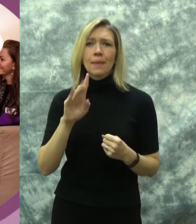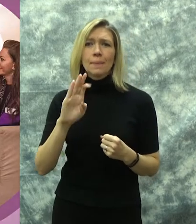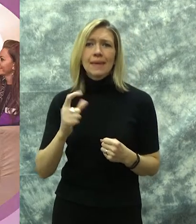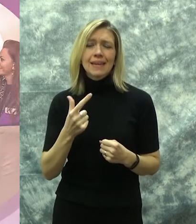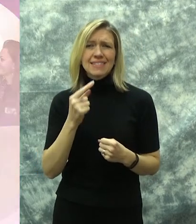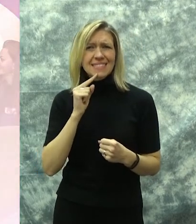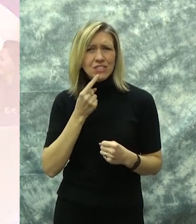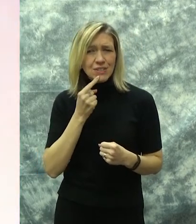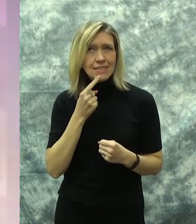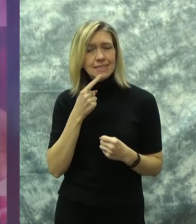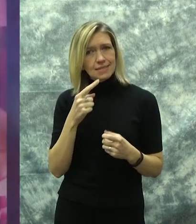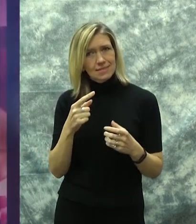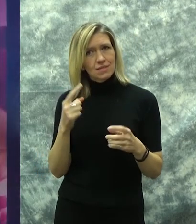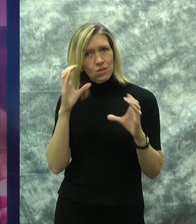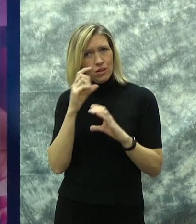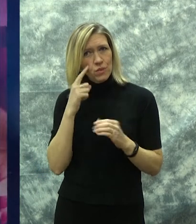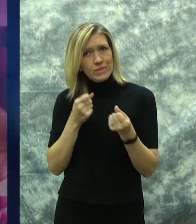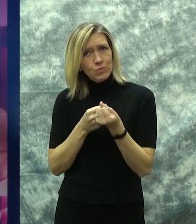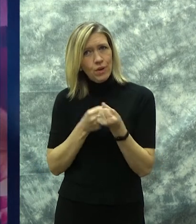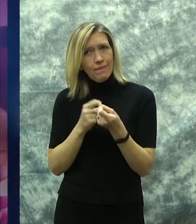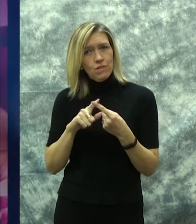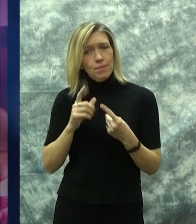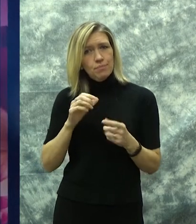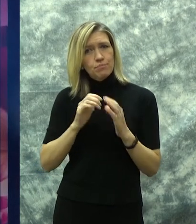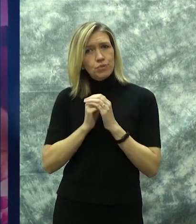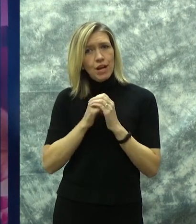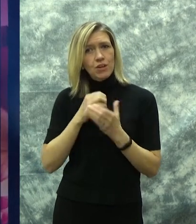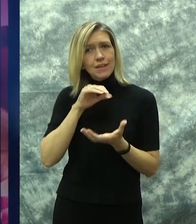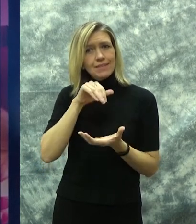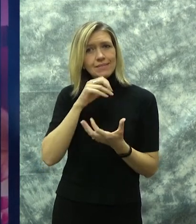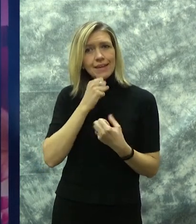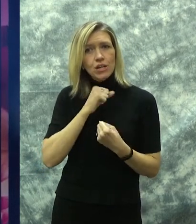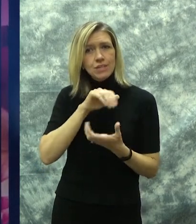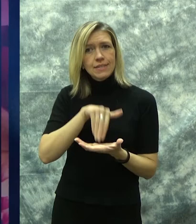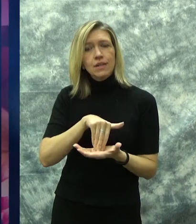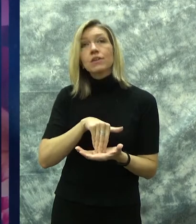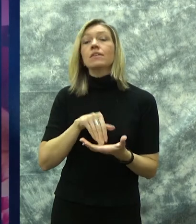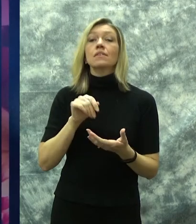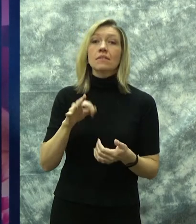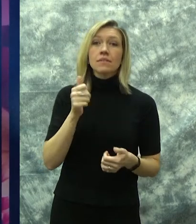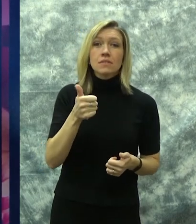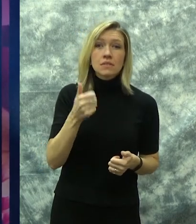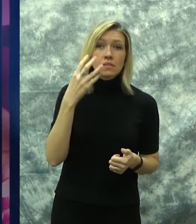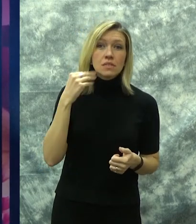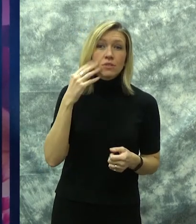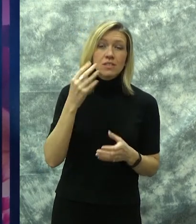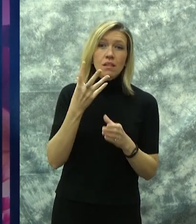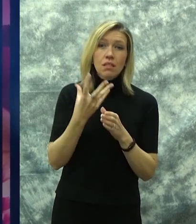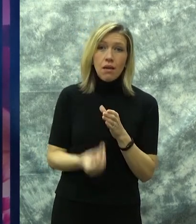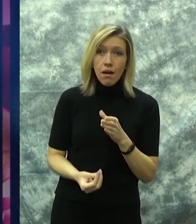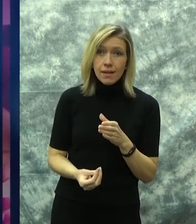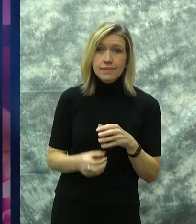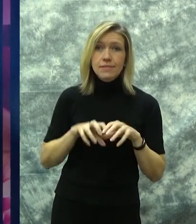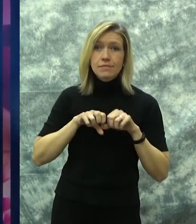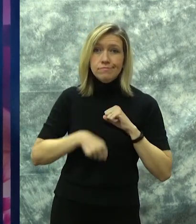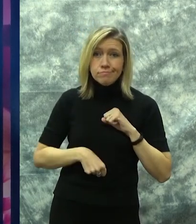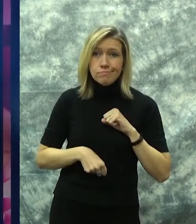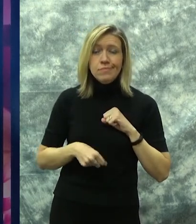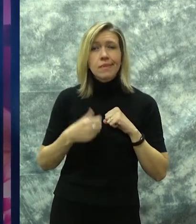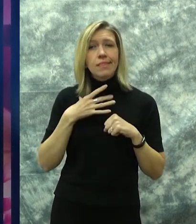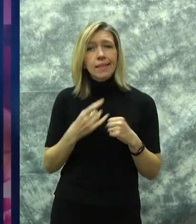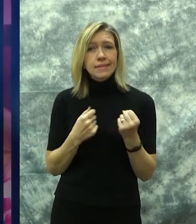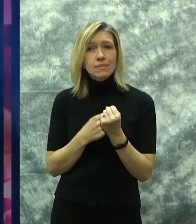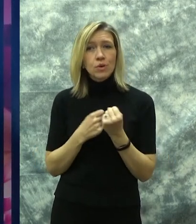Prayer and Care Center. If you've experienced a loss through physical death and would like community and emotional support, we are offering Living